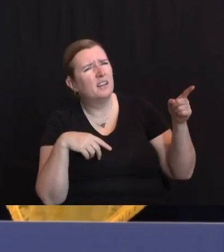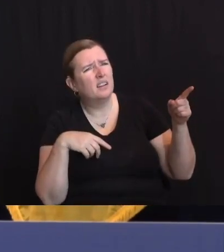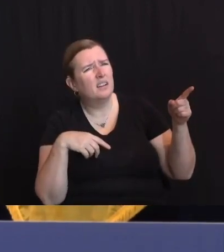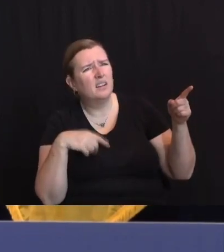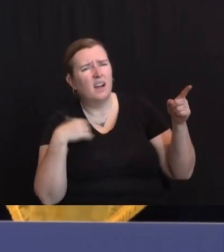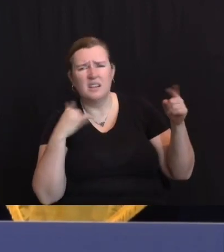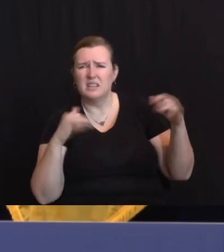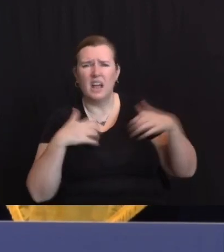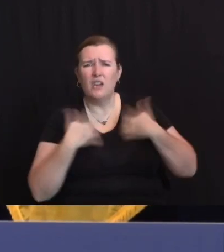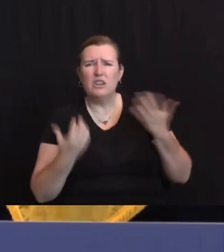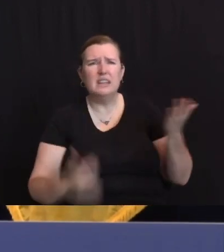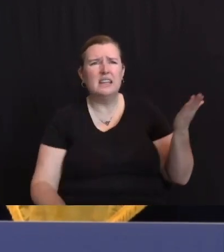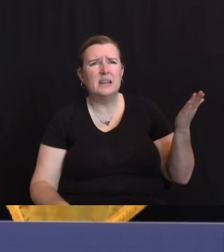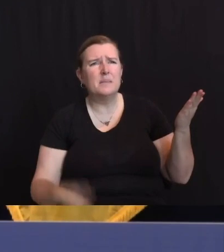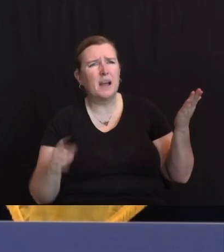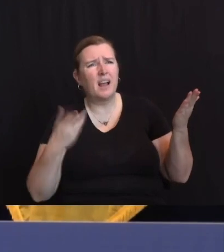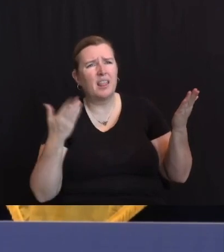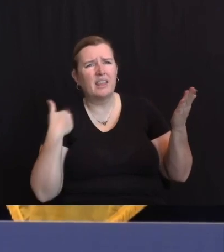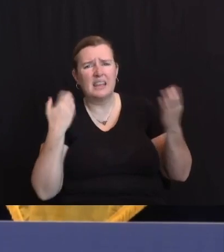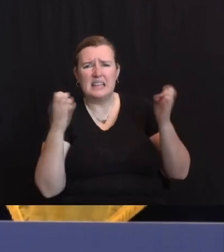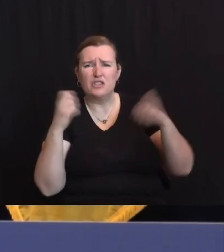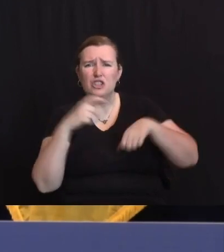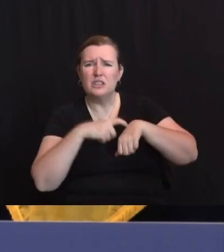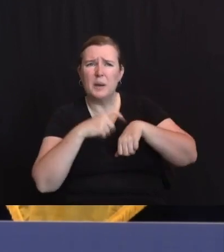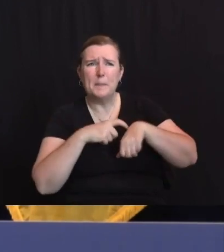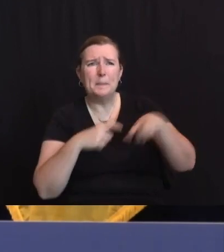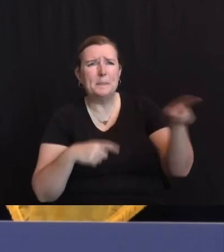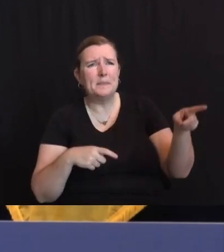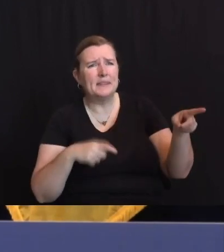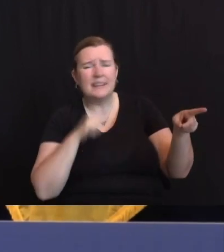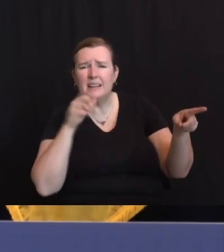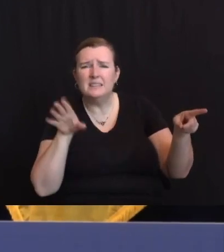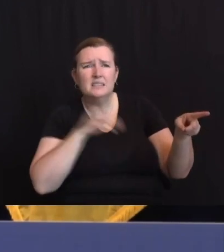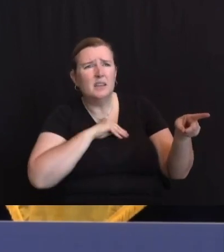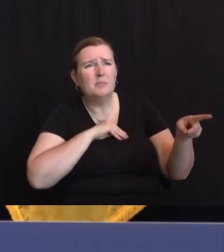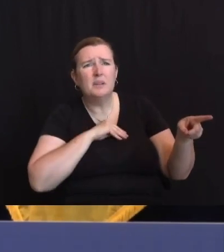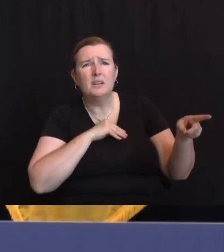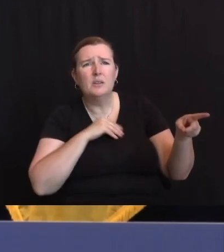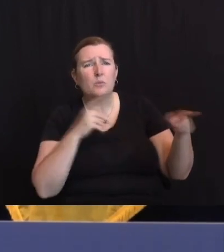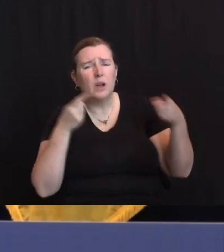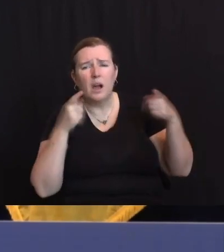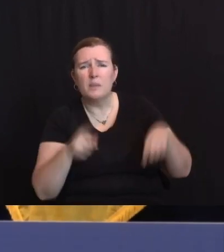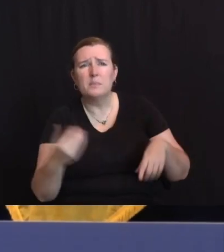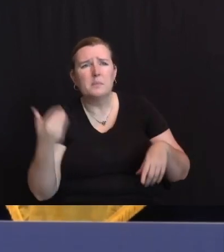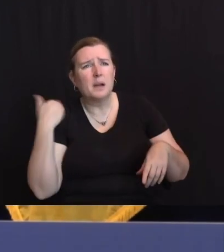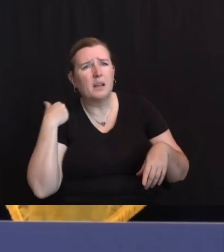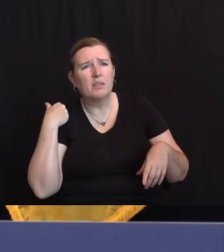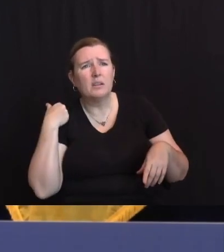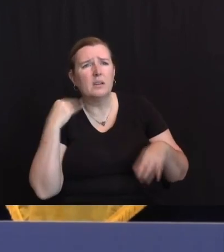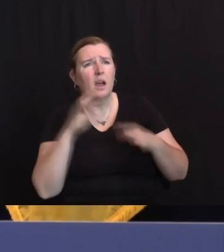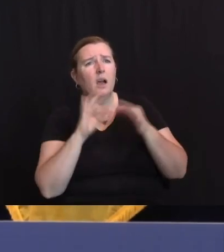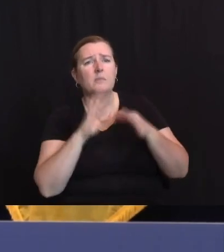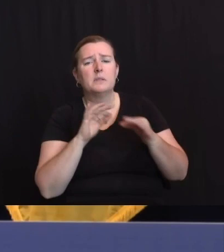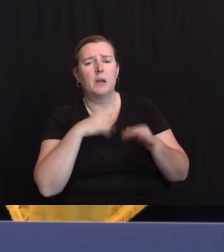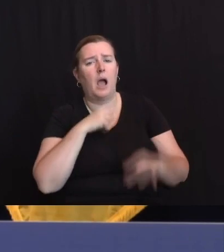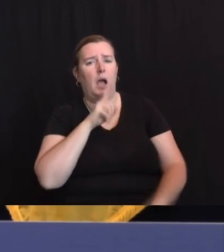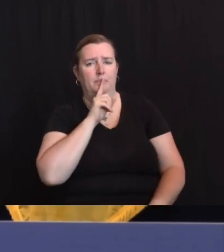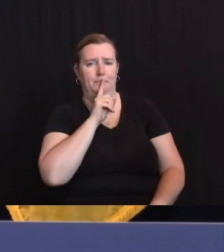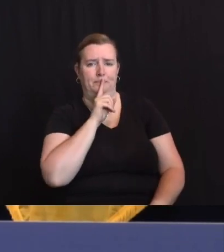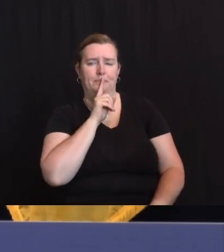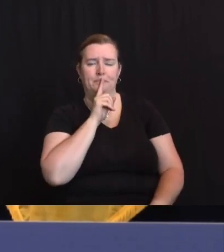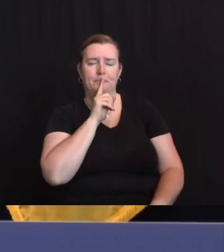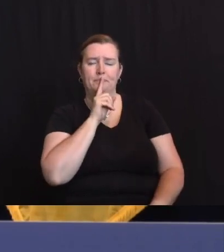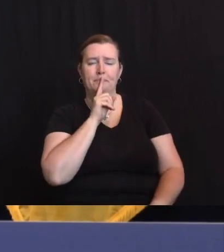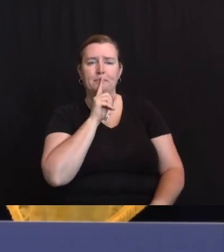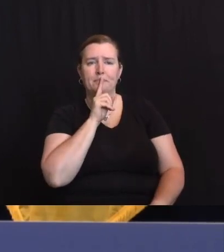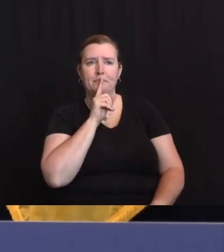in and around Easter. Completely unacceptable. But I'm not going to comment on any activities that the Attorney General